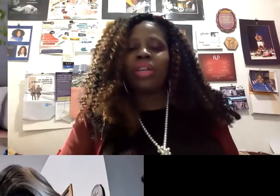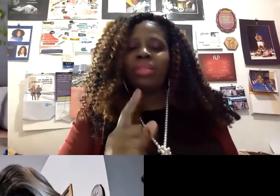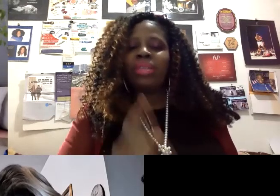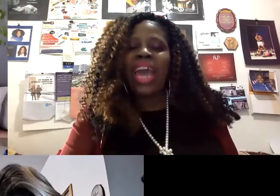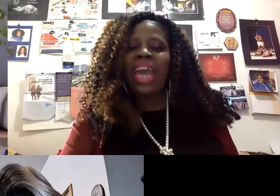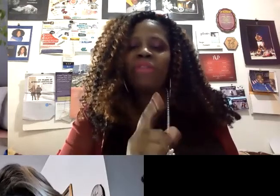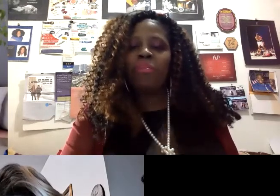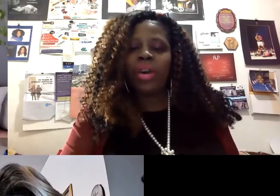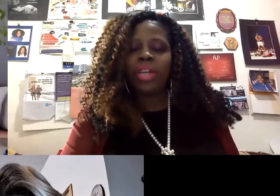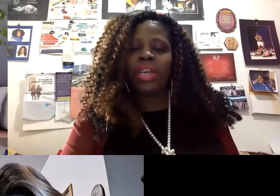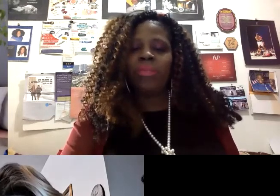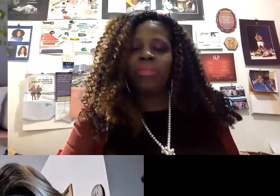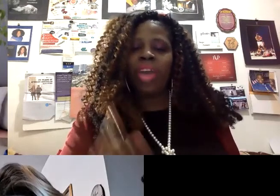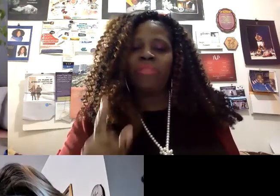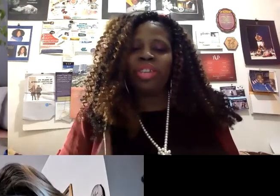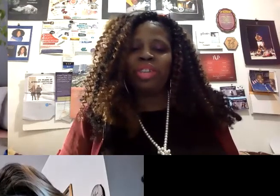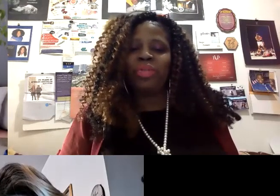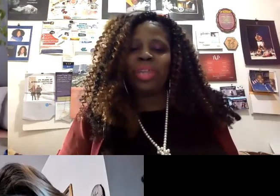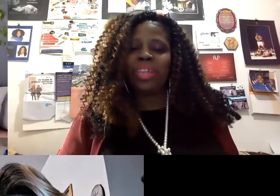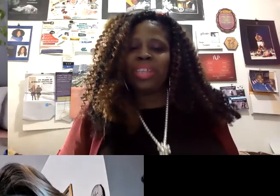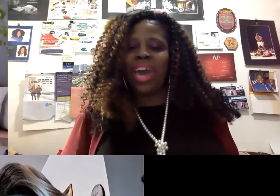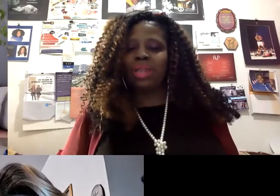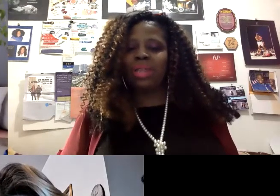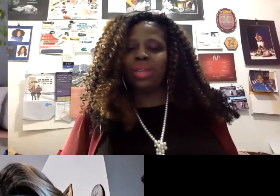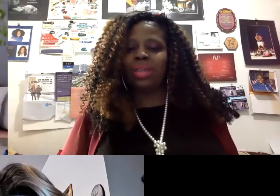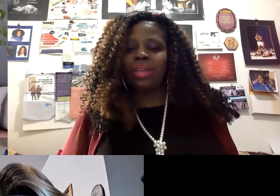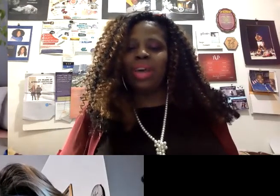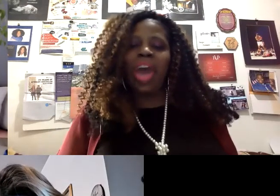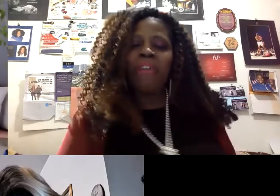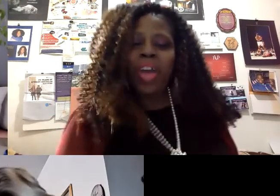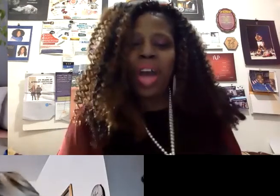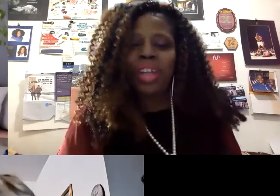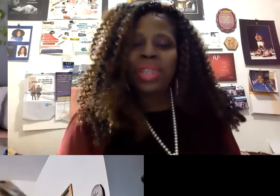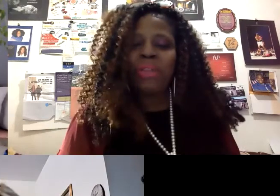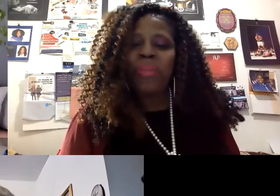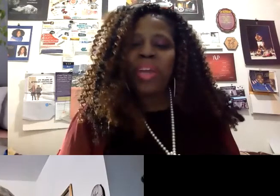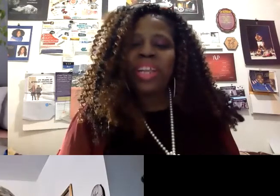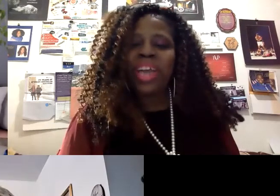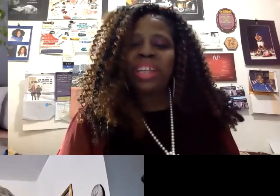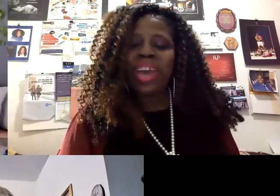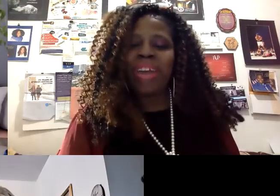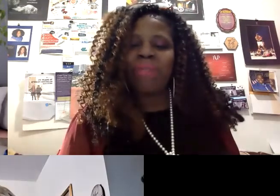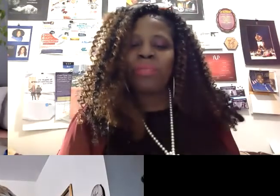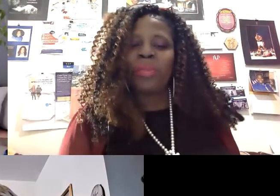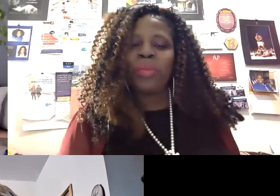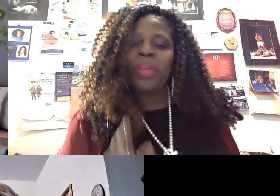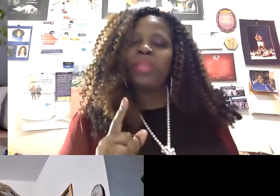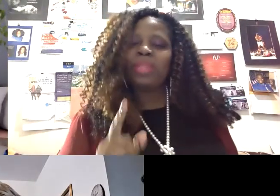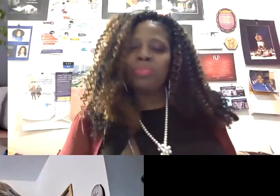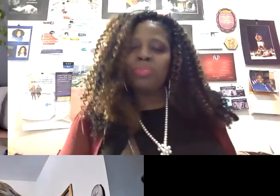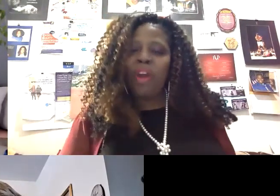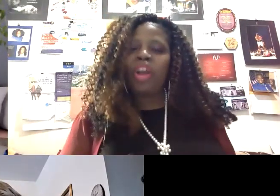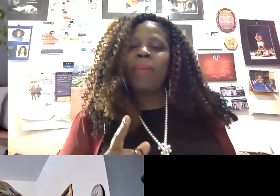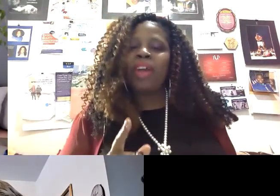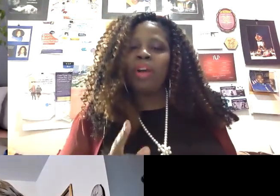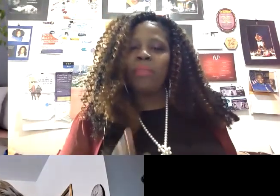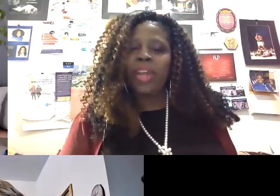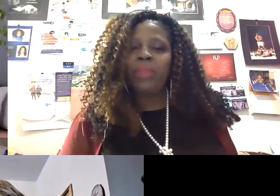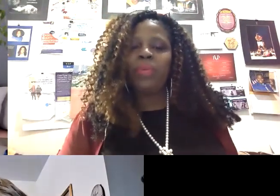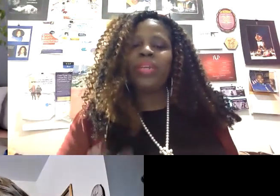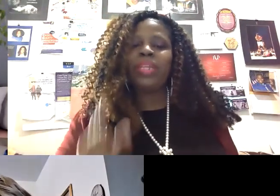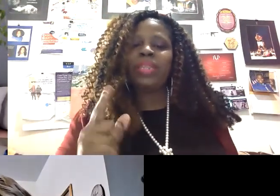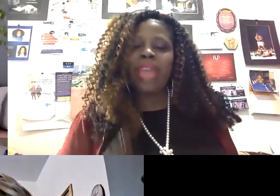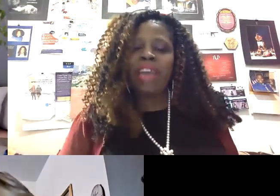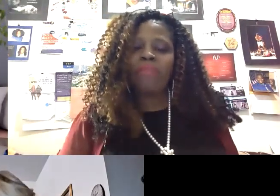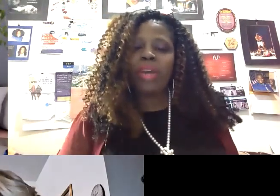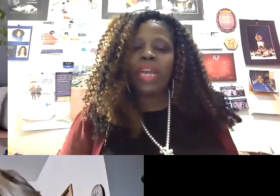SMART, save money and reduce taxes. How does everybody like that? We want to be smart about our money.